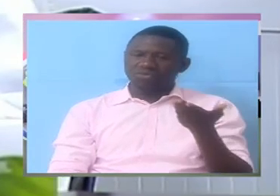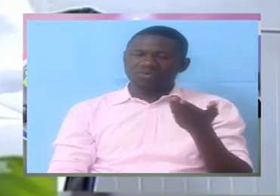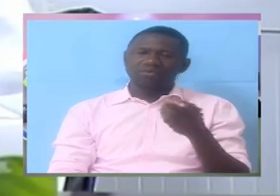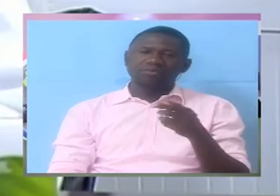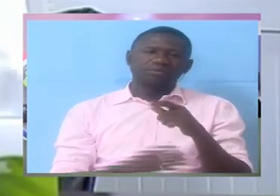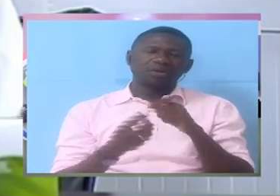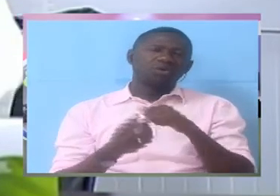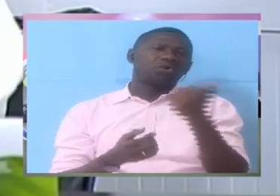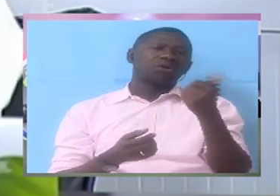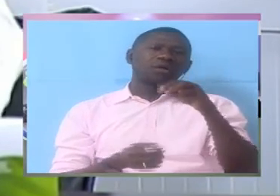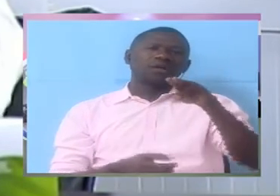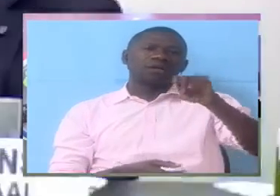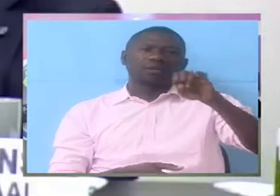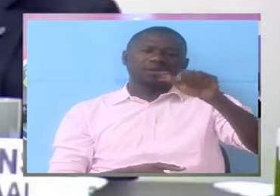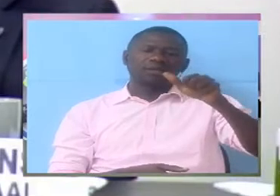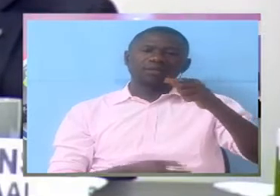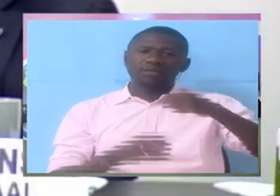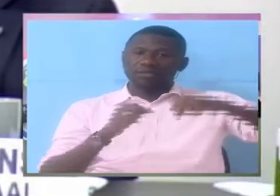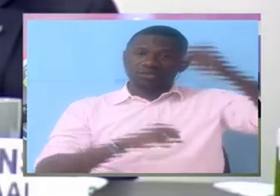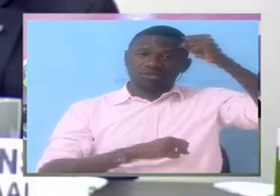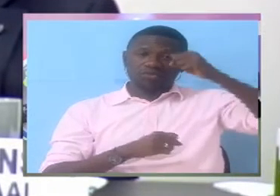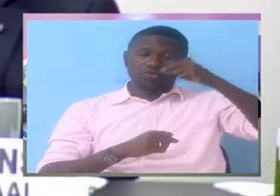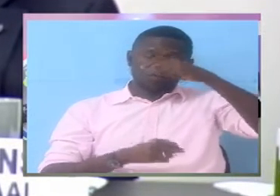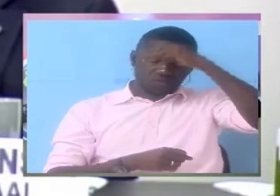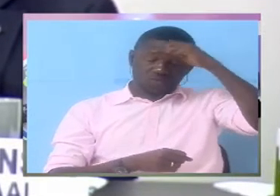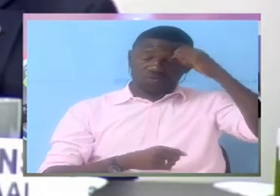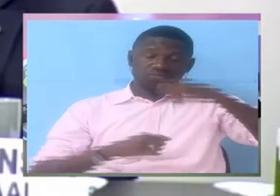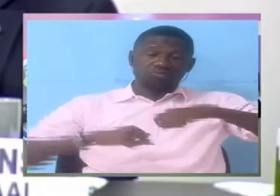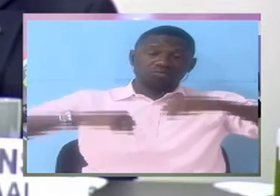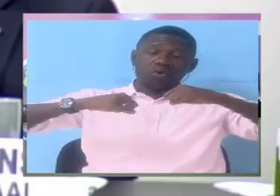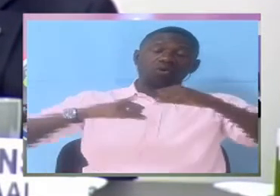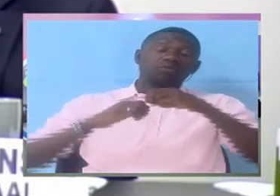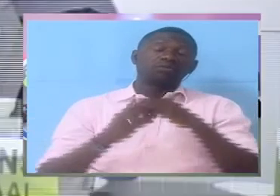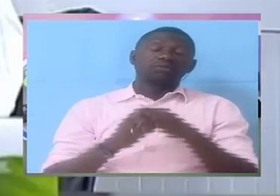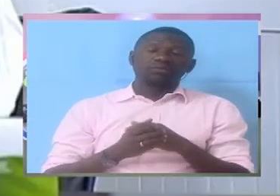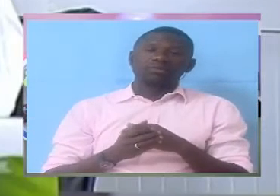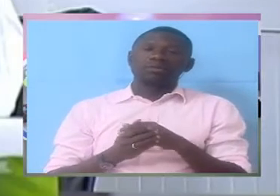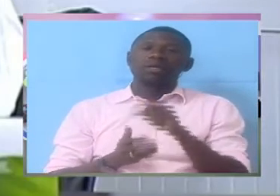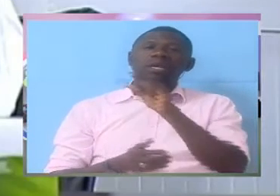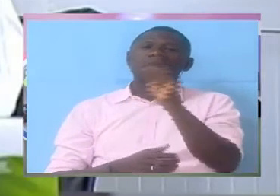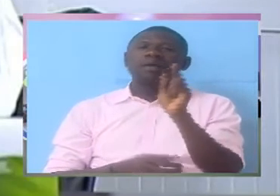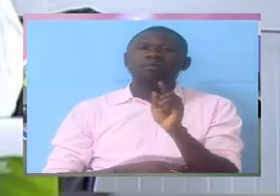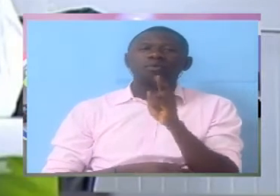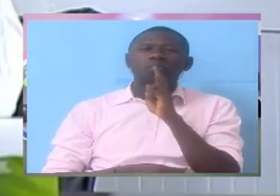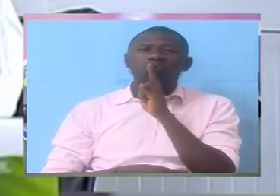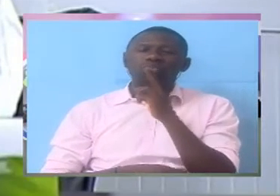some other NIA senior officers. Name them. 12-4.